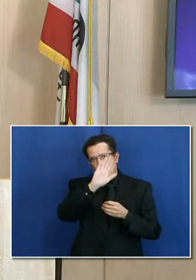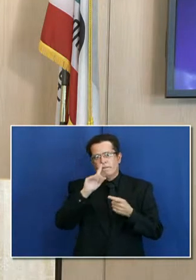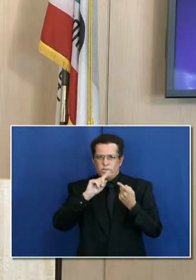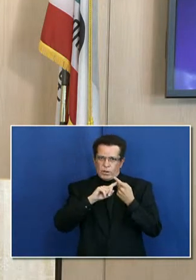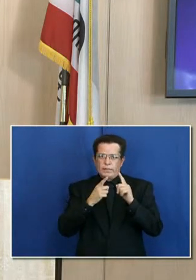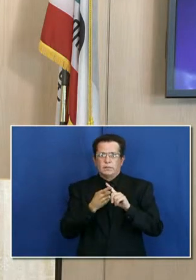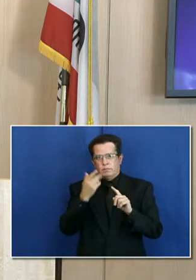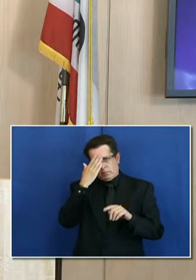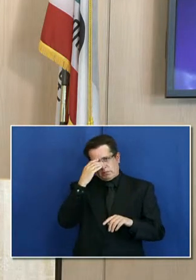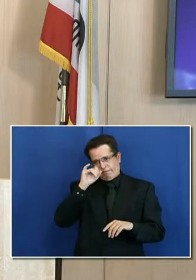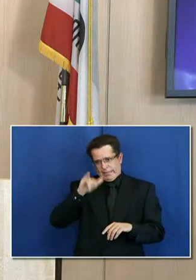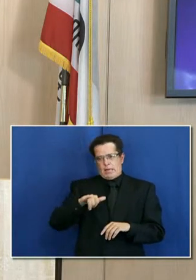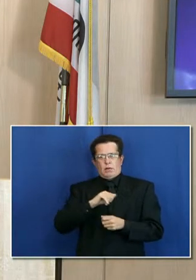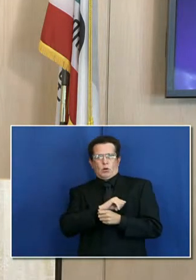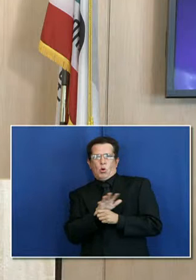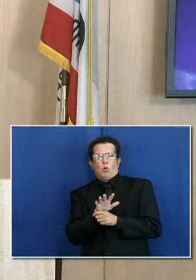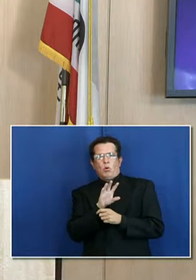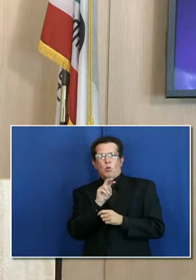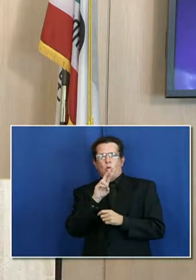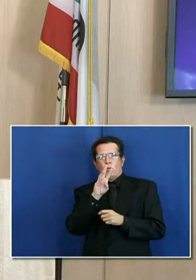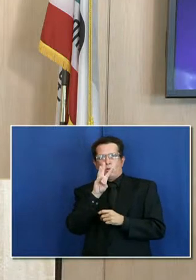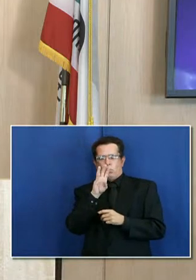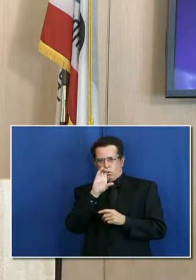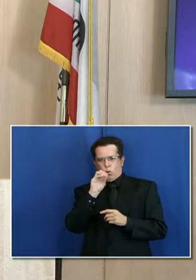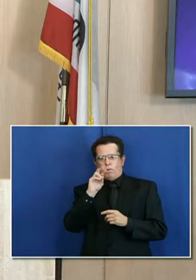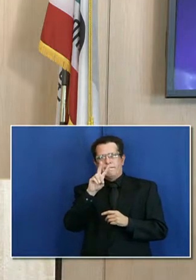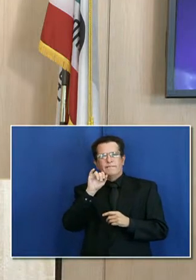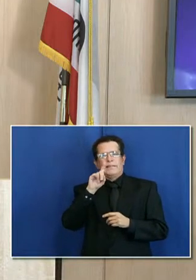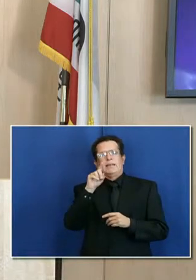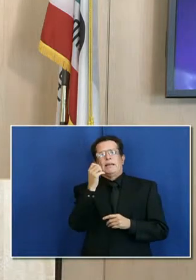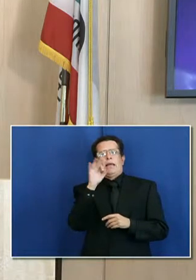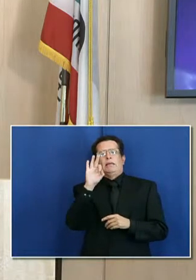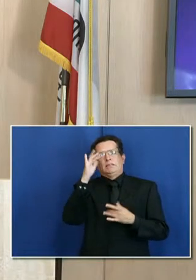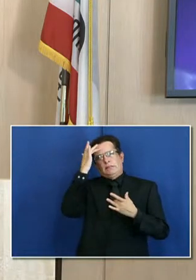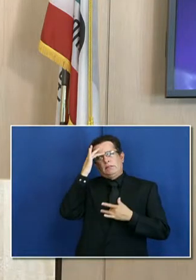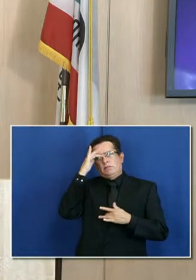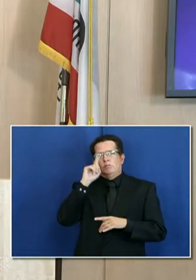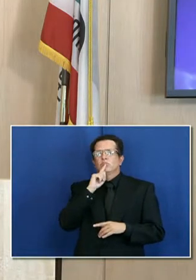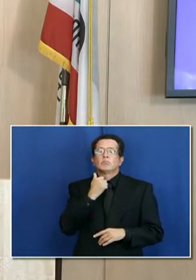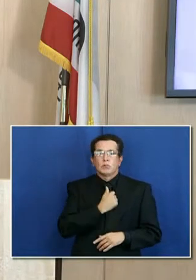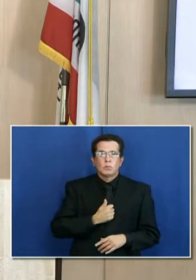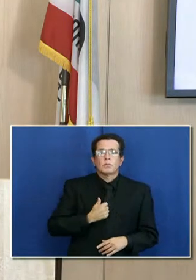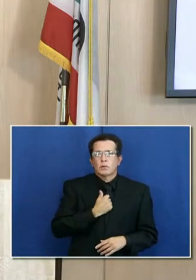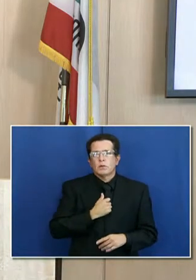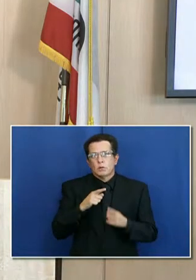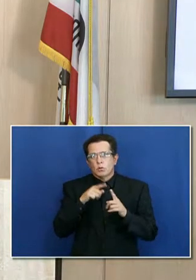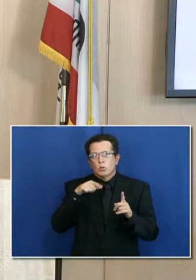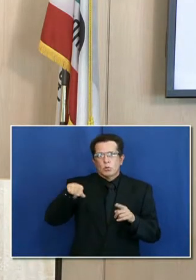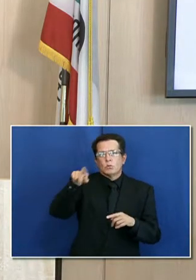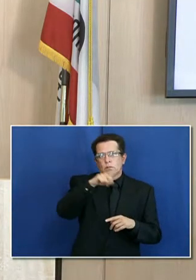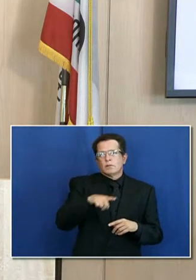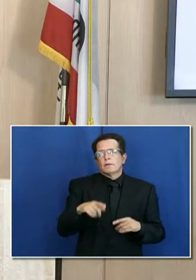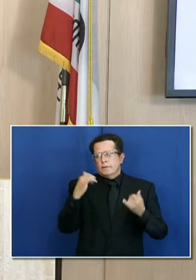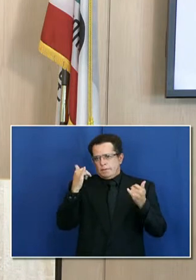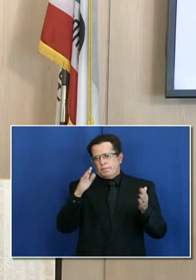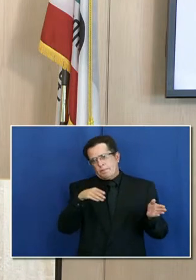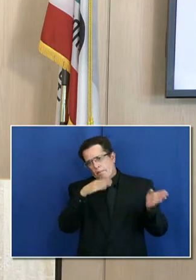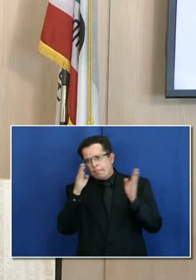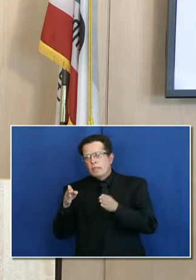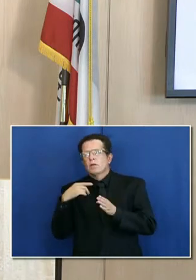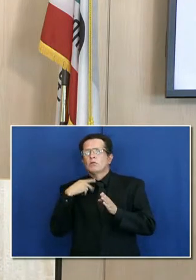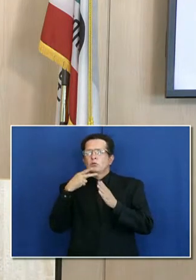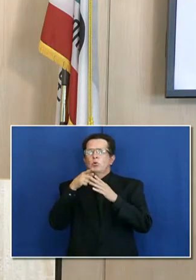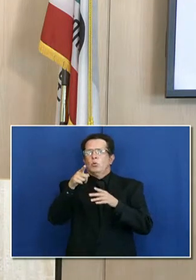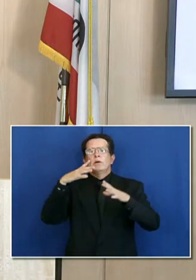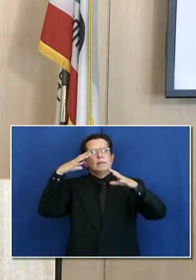friend as a result of COVID-19. Now, next, I'd like to bring attention to the summary of all of our outbreaks